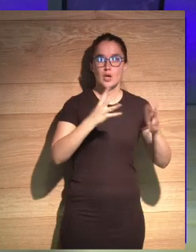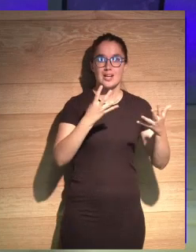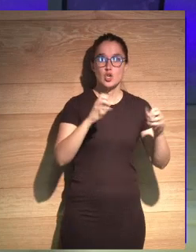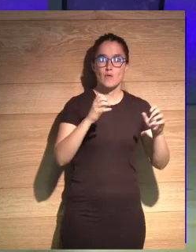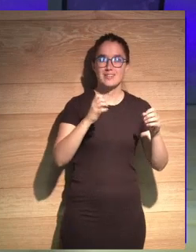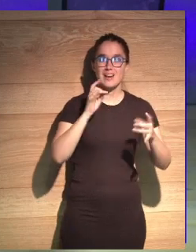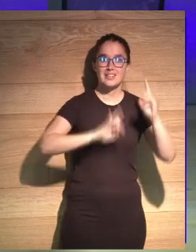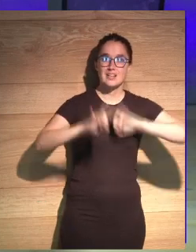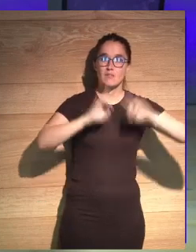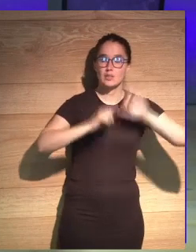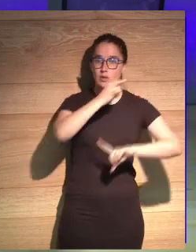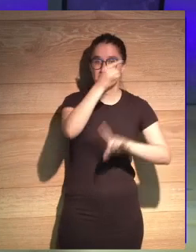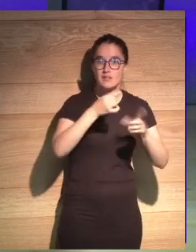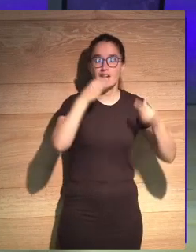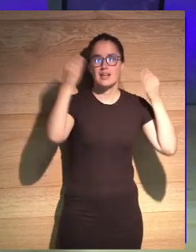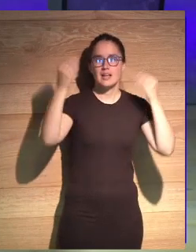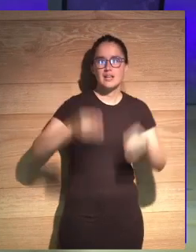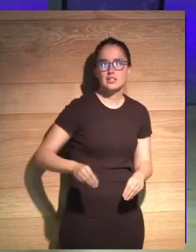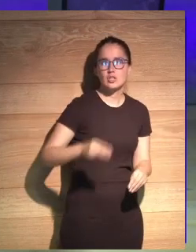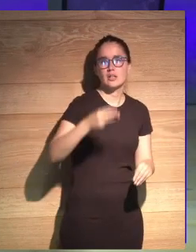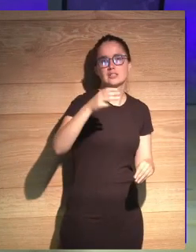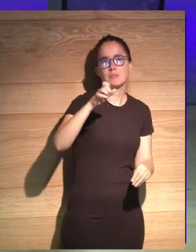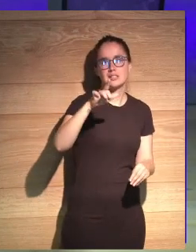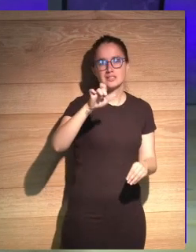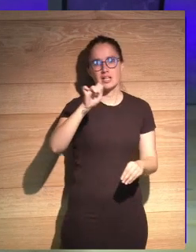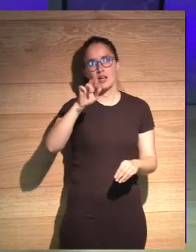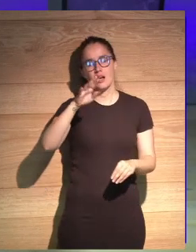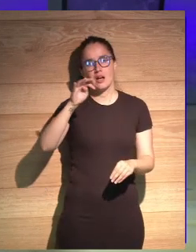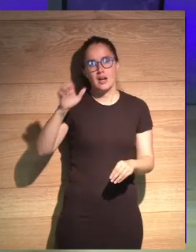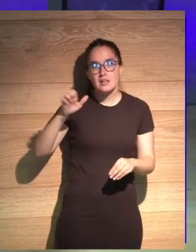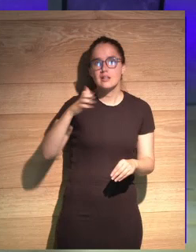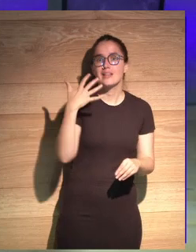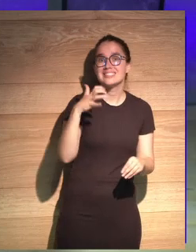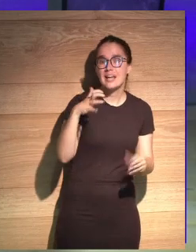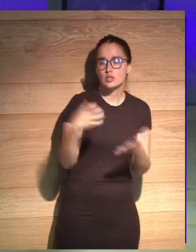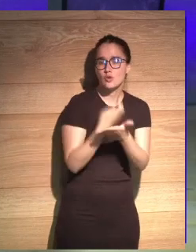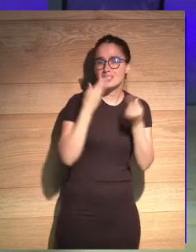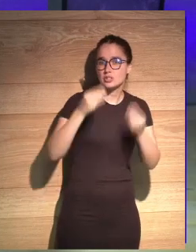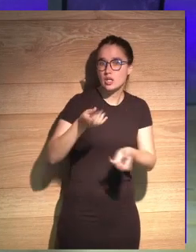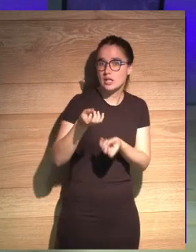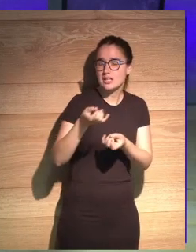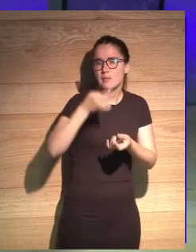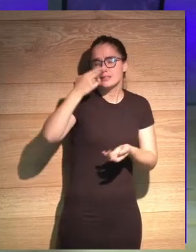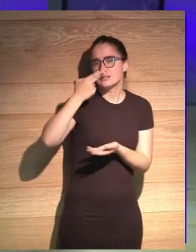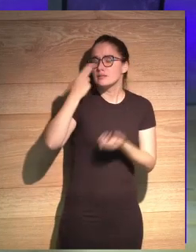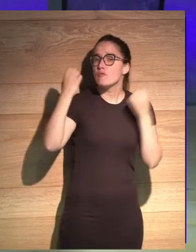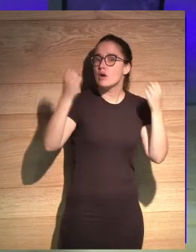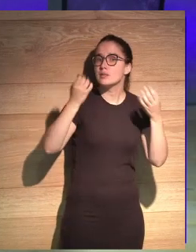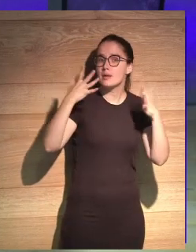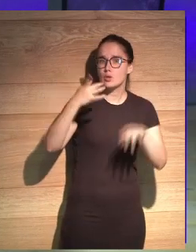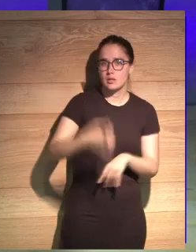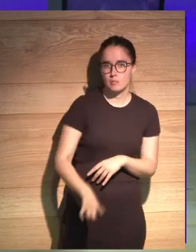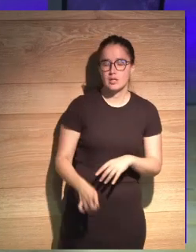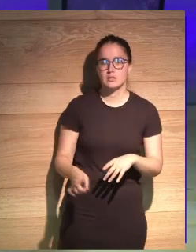the 1990s were the graphic adventures. All these stories of pixel